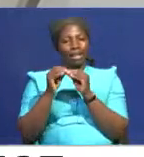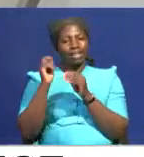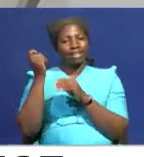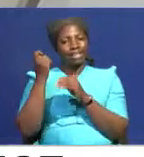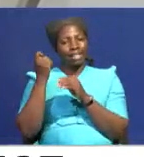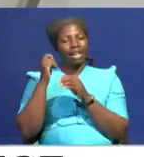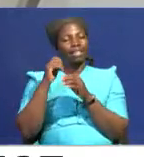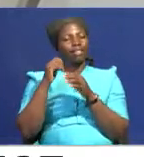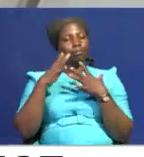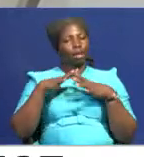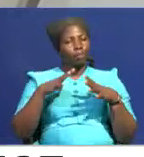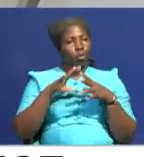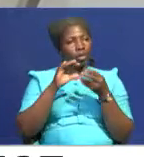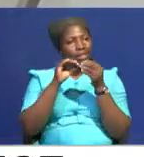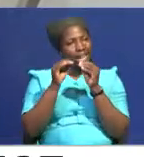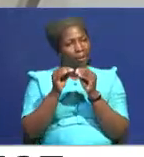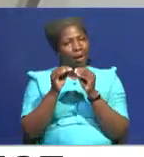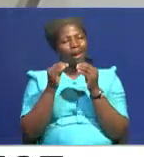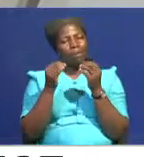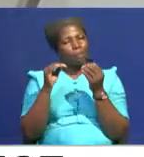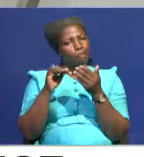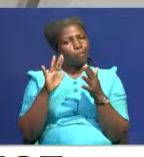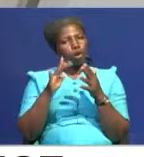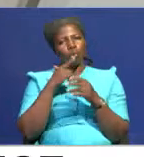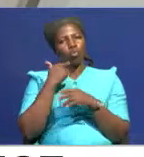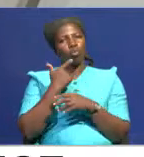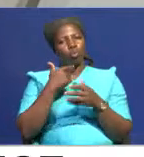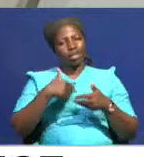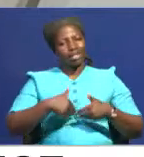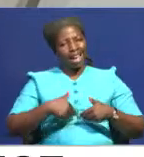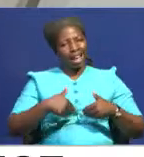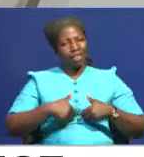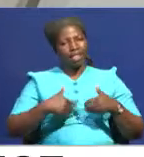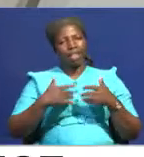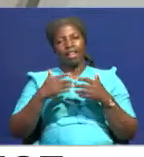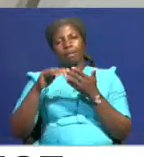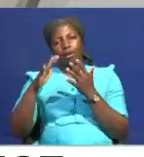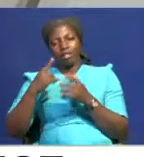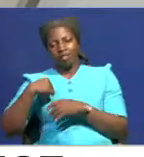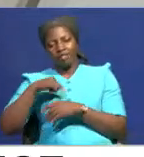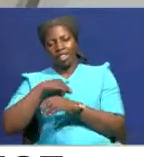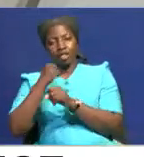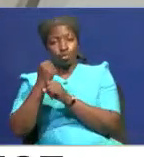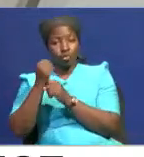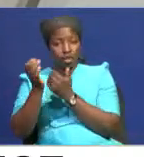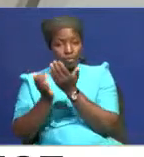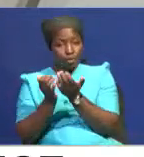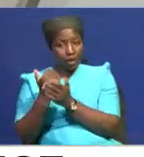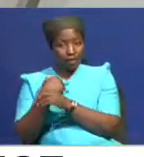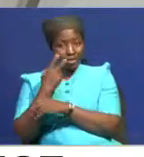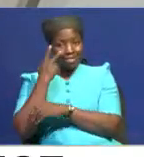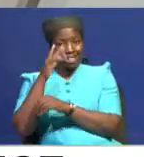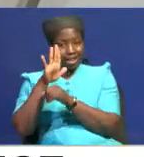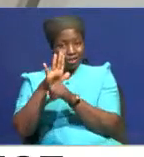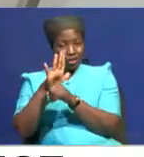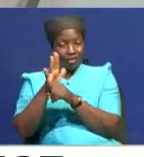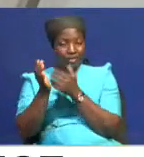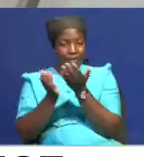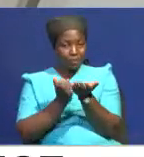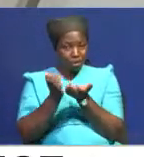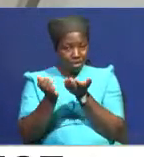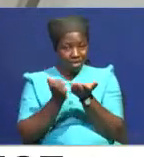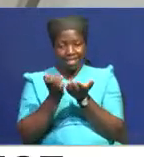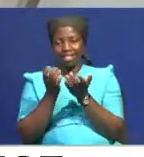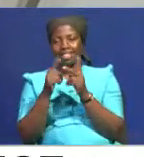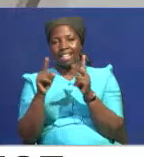young driven, and most of us are in entrepreneurship. We've seen a lot of startups in hubs